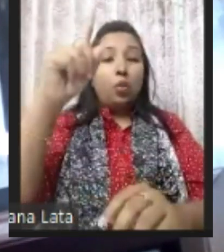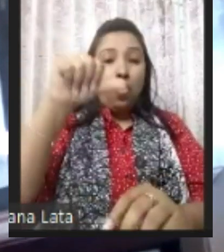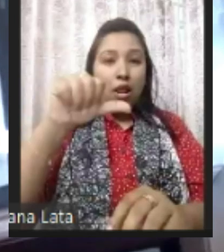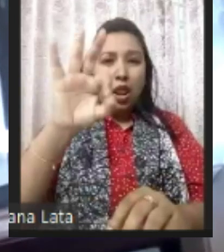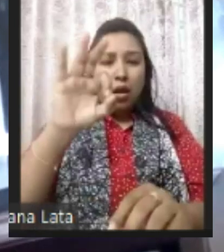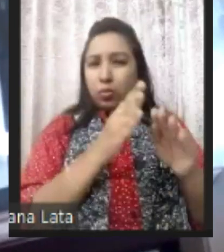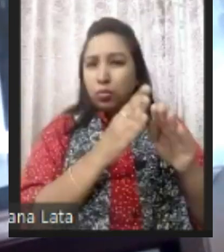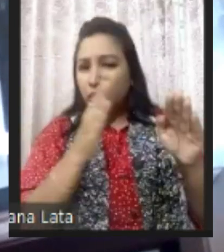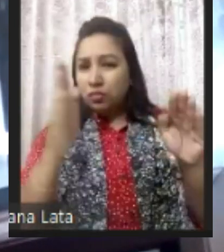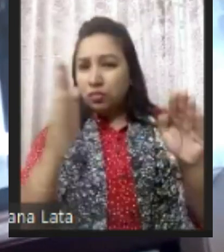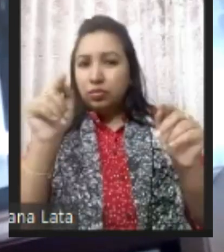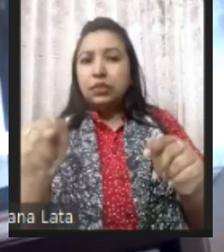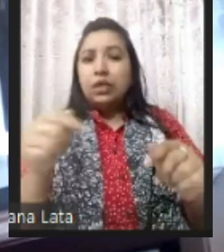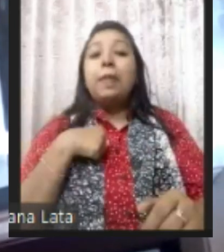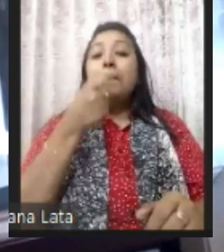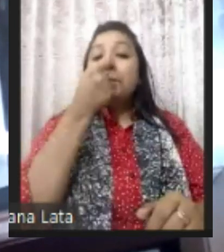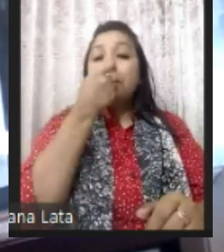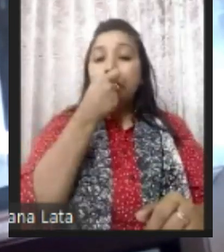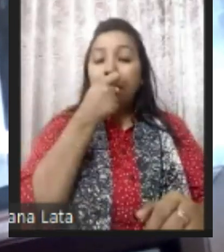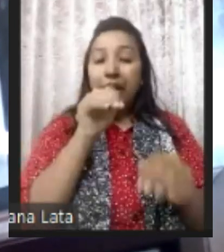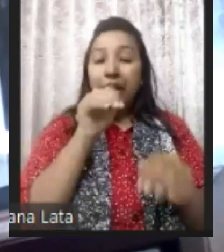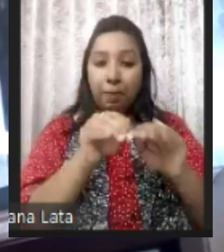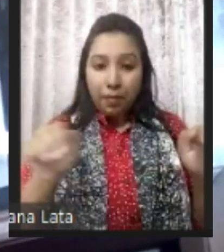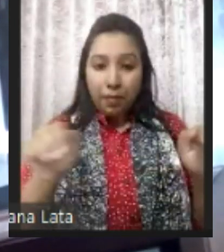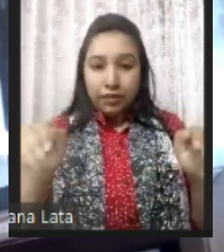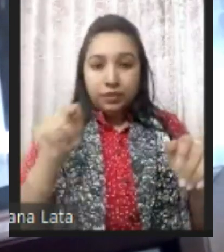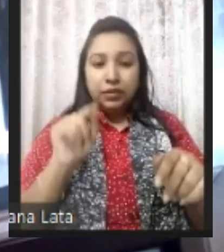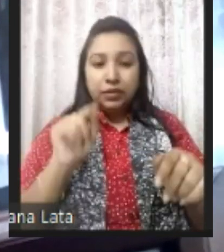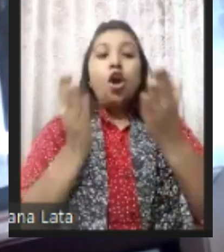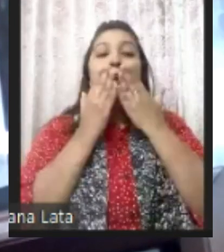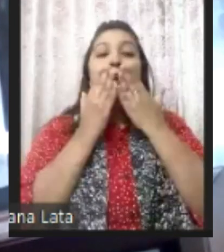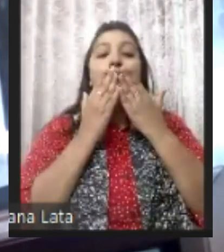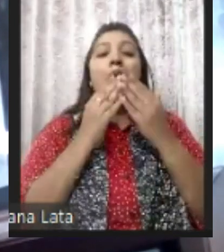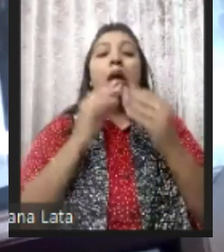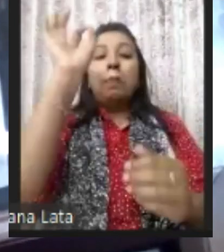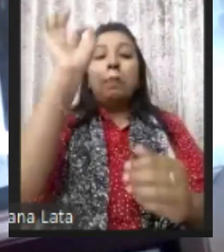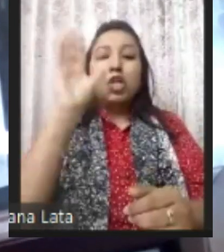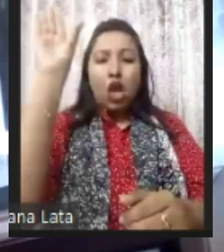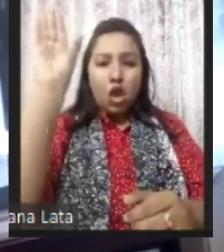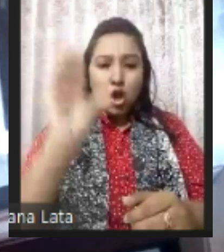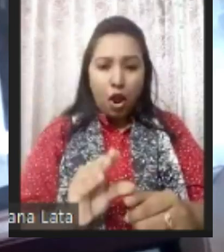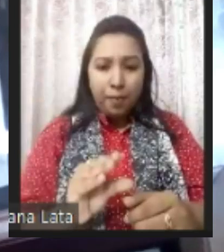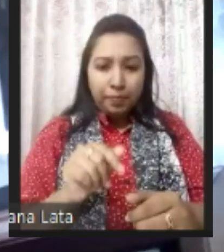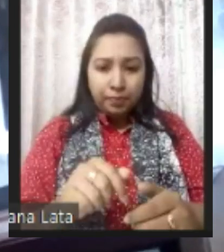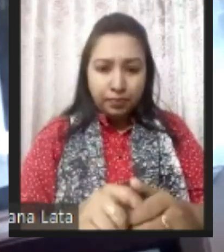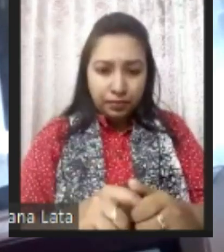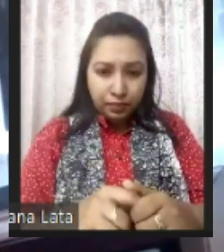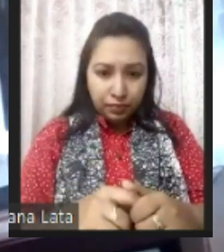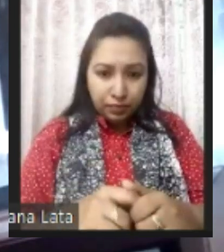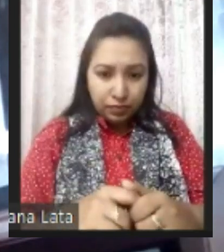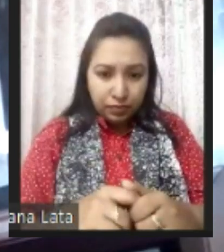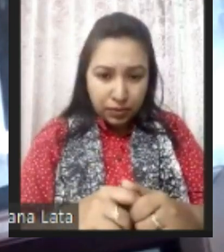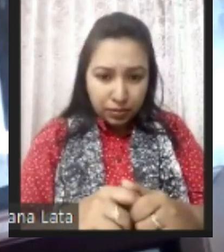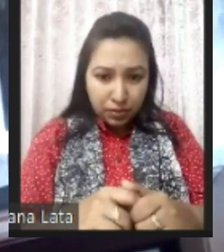our female kids, like the young girls. The girls' dropout rate was so high. But now we see more girls appearing